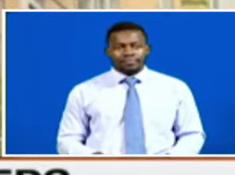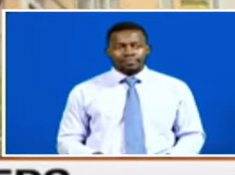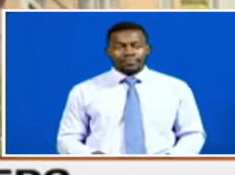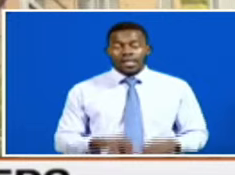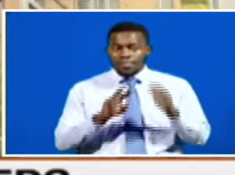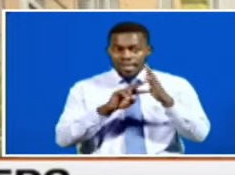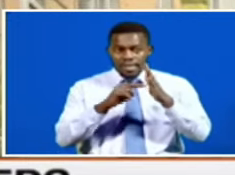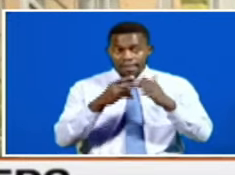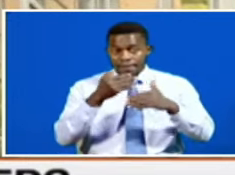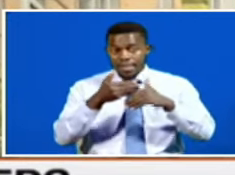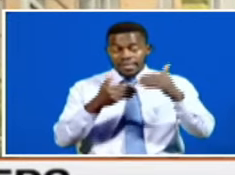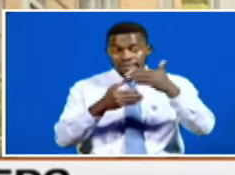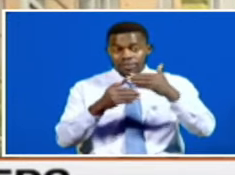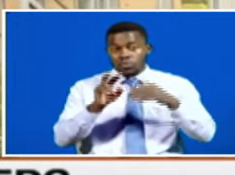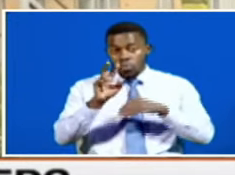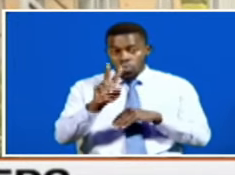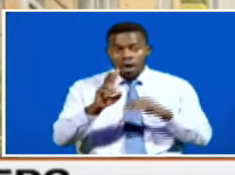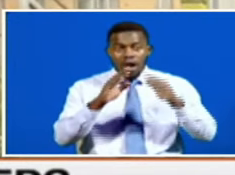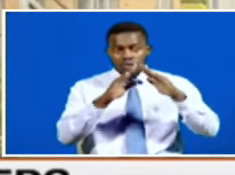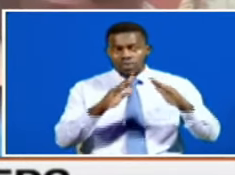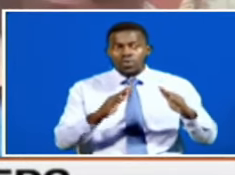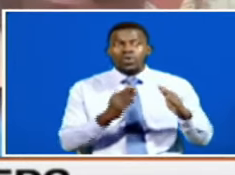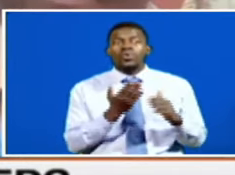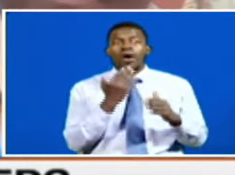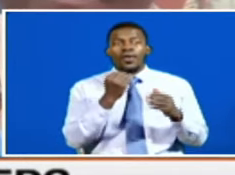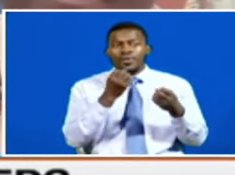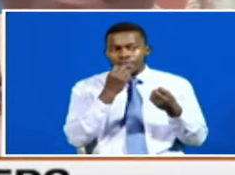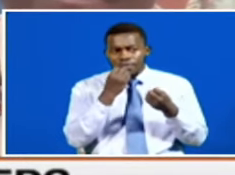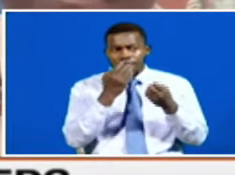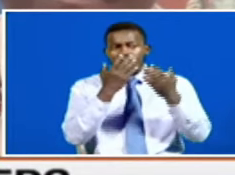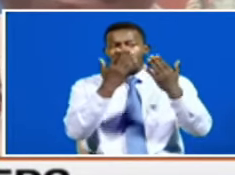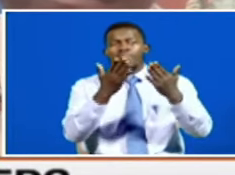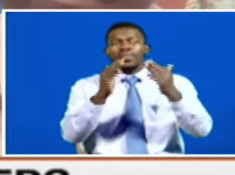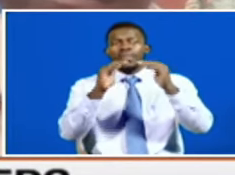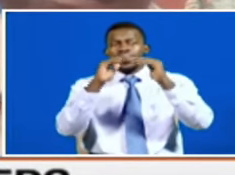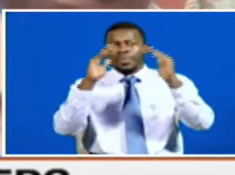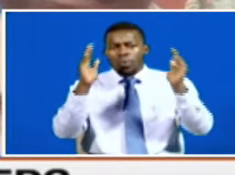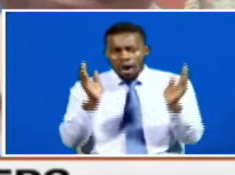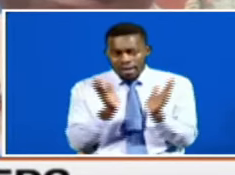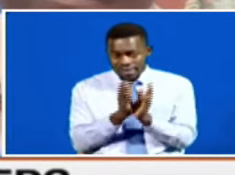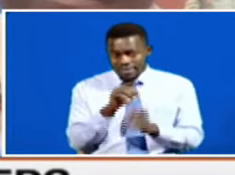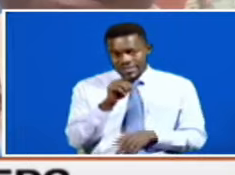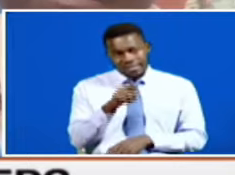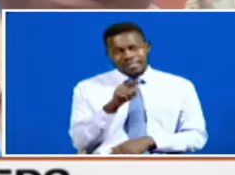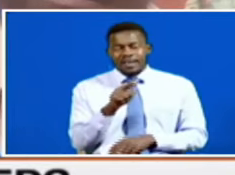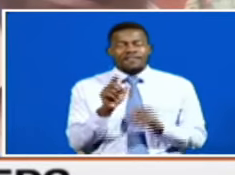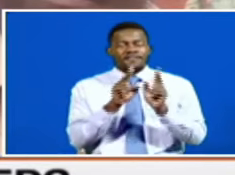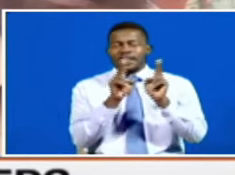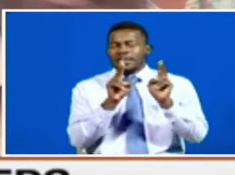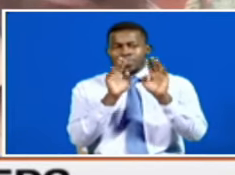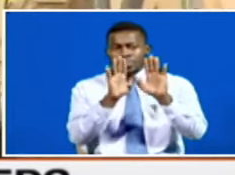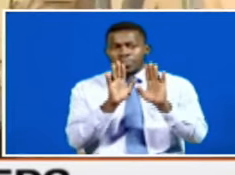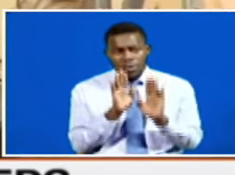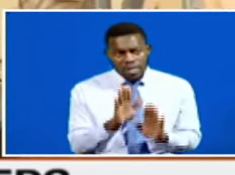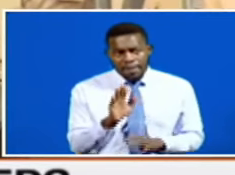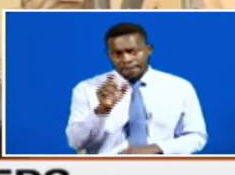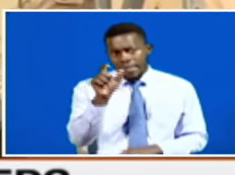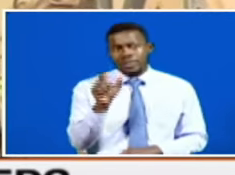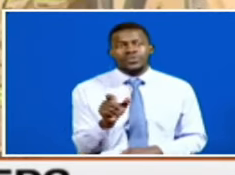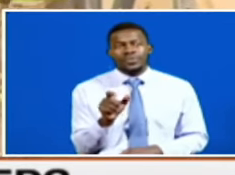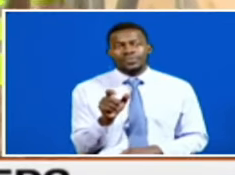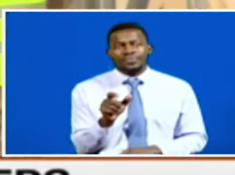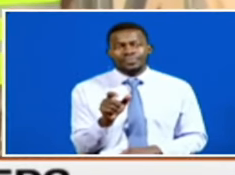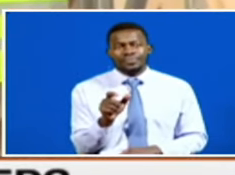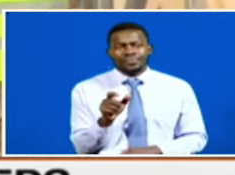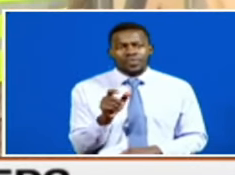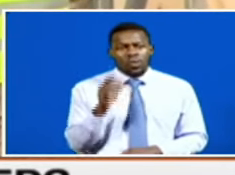country, the entire world had already drained their lenses, only because the kind of speed that he was increasing